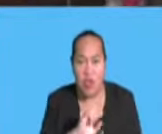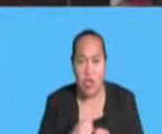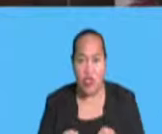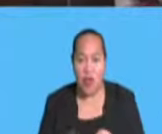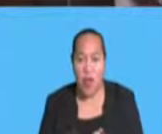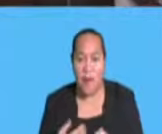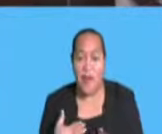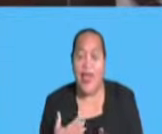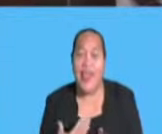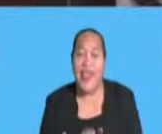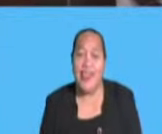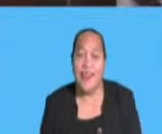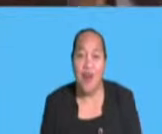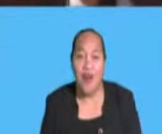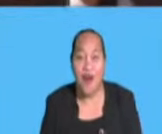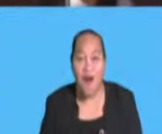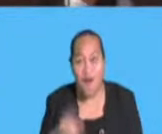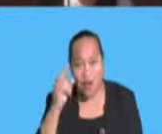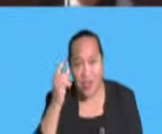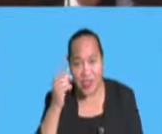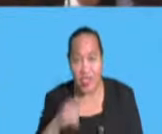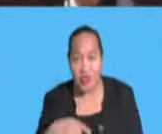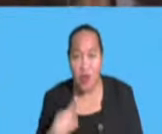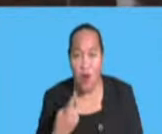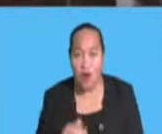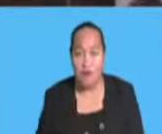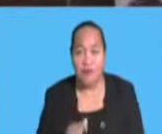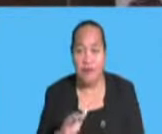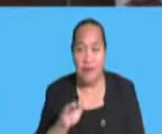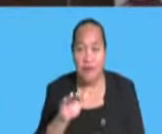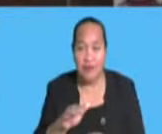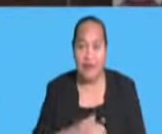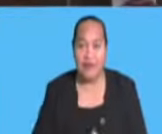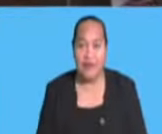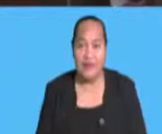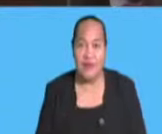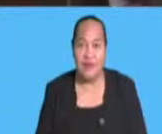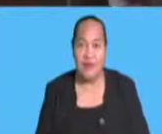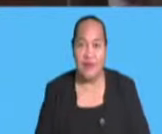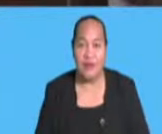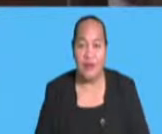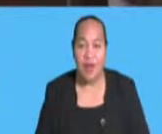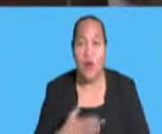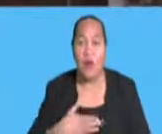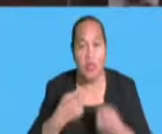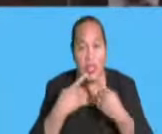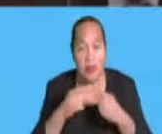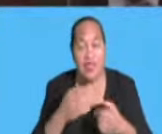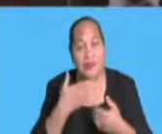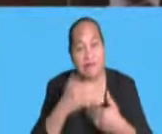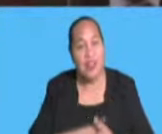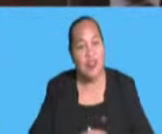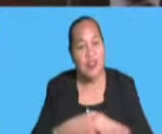all Fijians for tomorrow and beyond. Mr. Speaker, let me express my gratitude